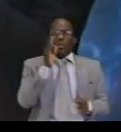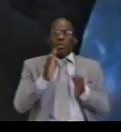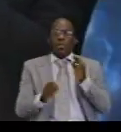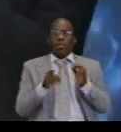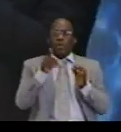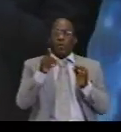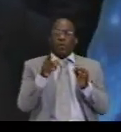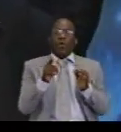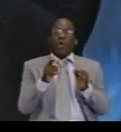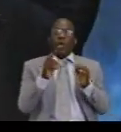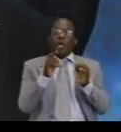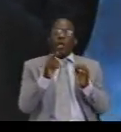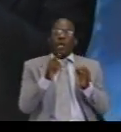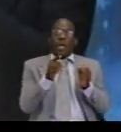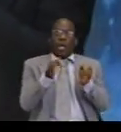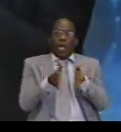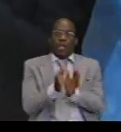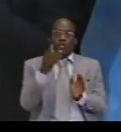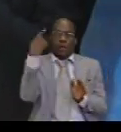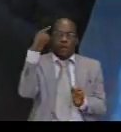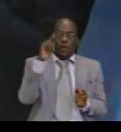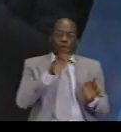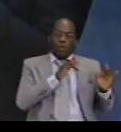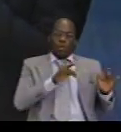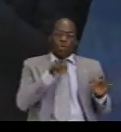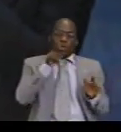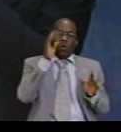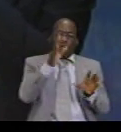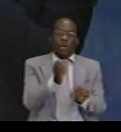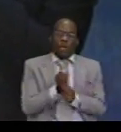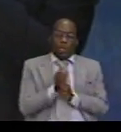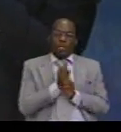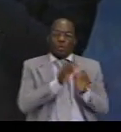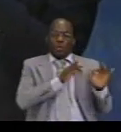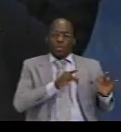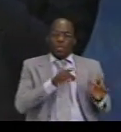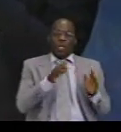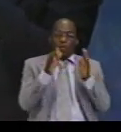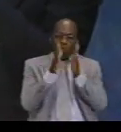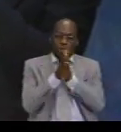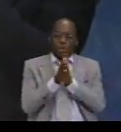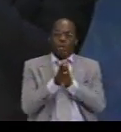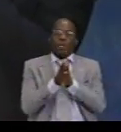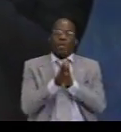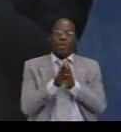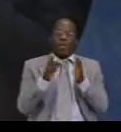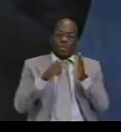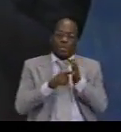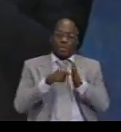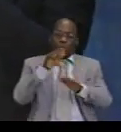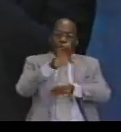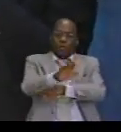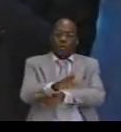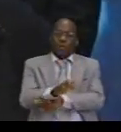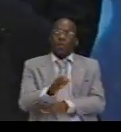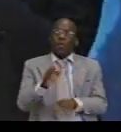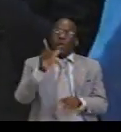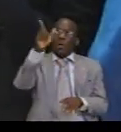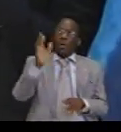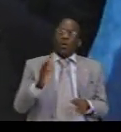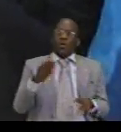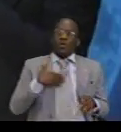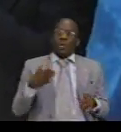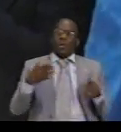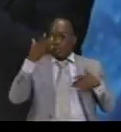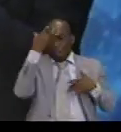mercy, you will receive mercy. Shout this evening and say, God, my sickness,